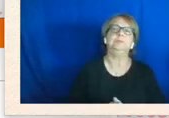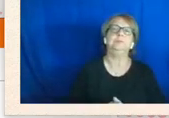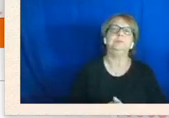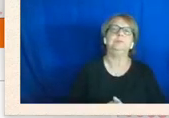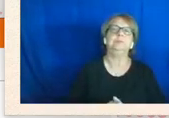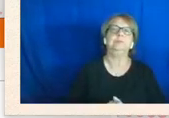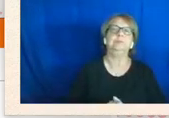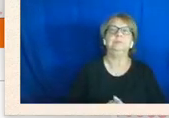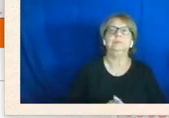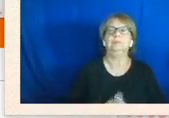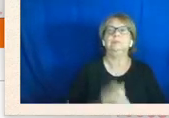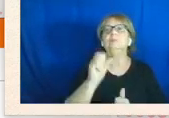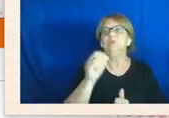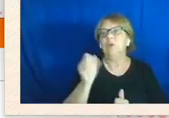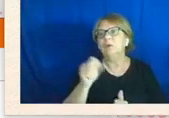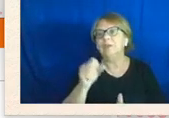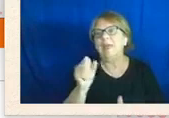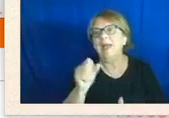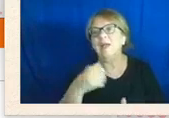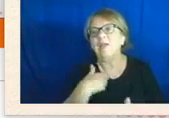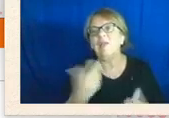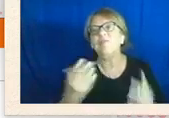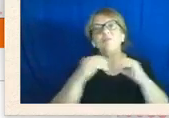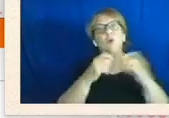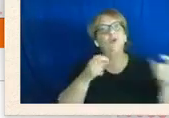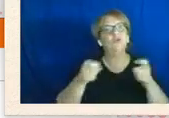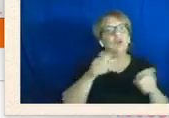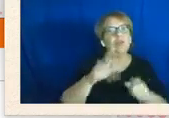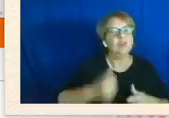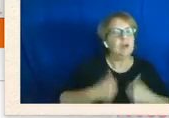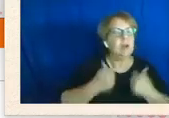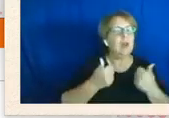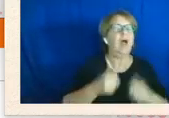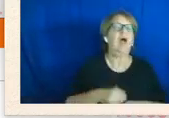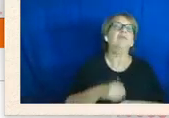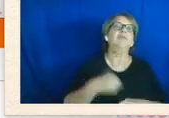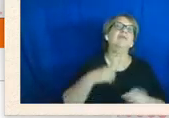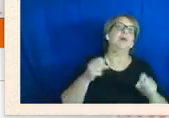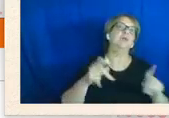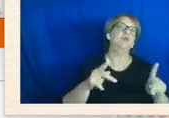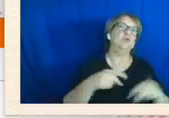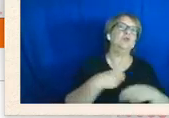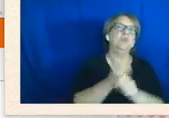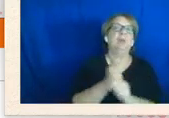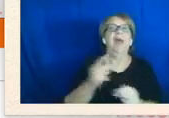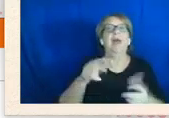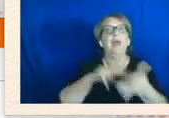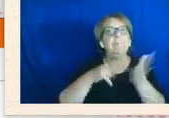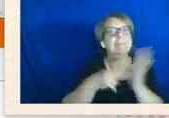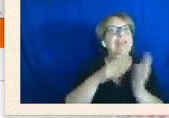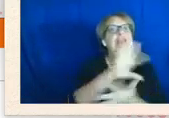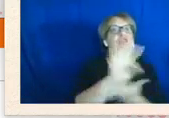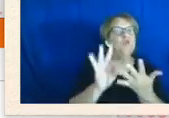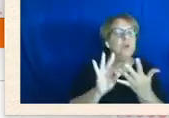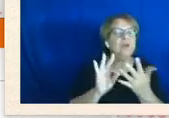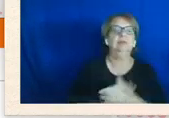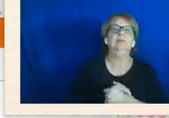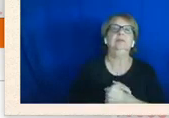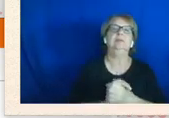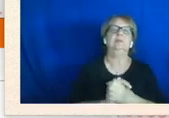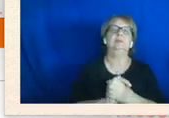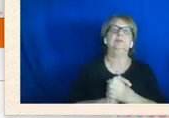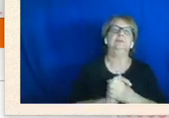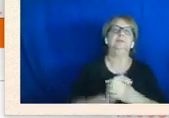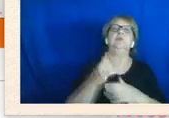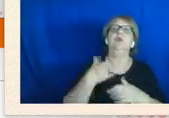So yes, you get that greater control over your life. You have opportunities to make meaningful choices. You have the ability to